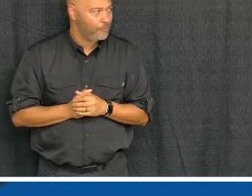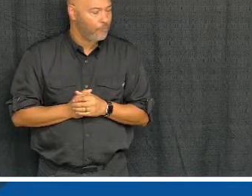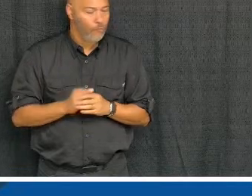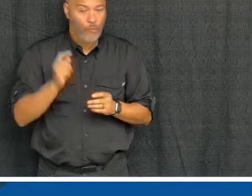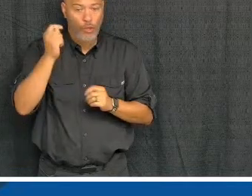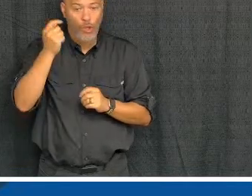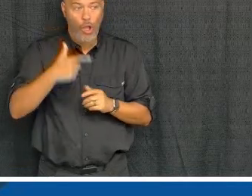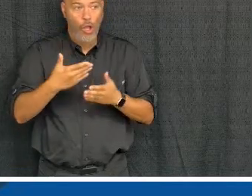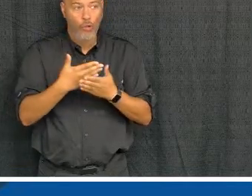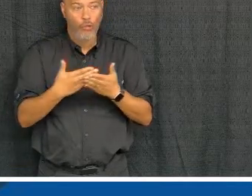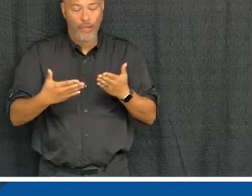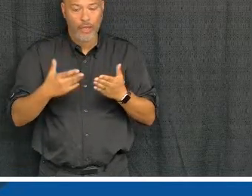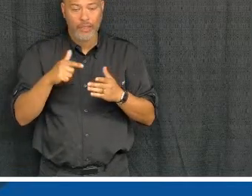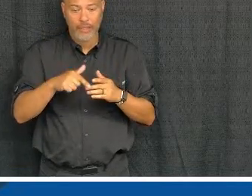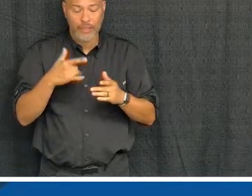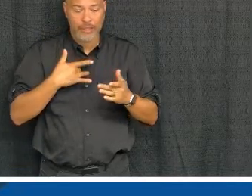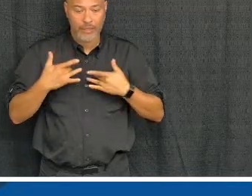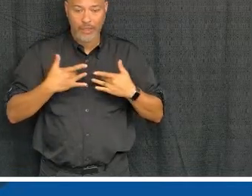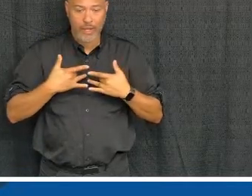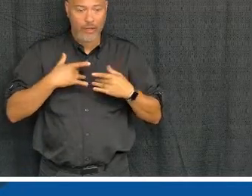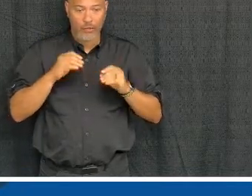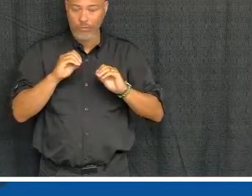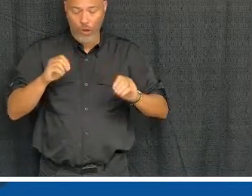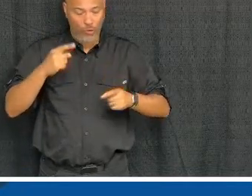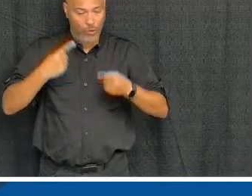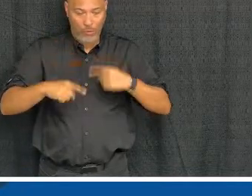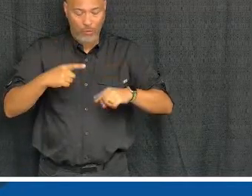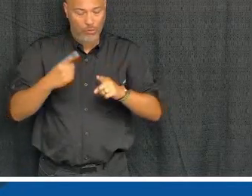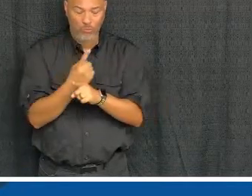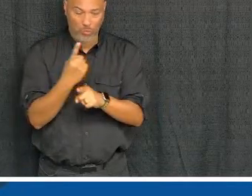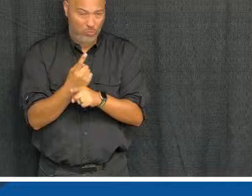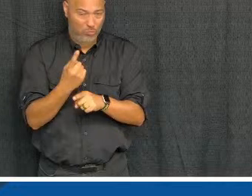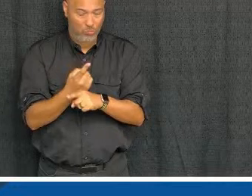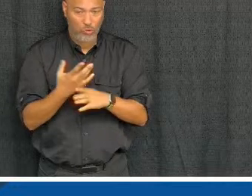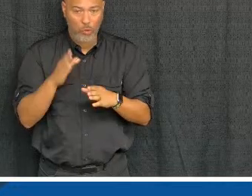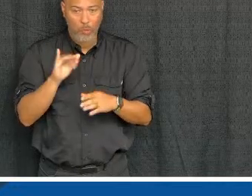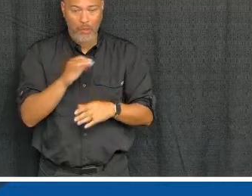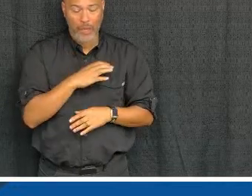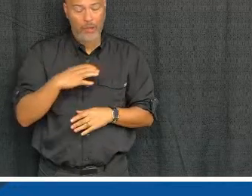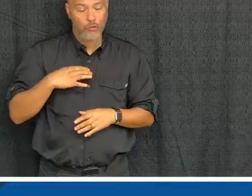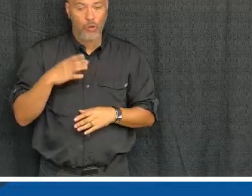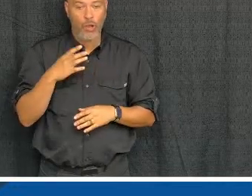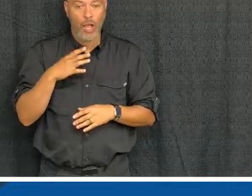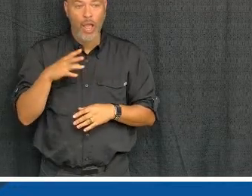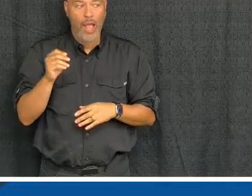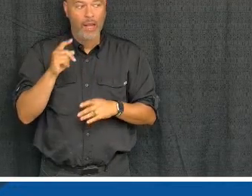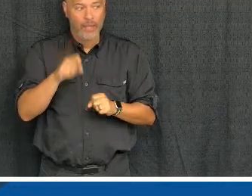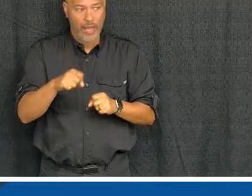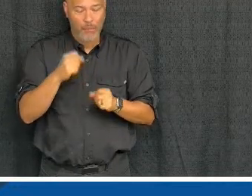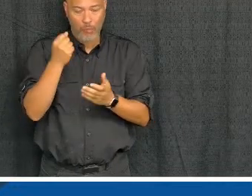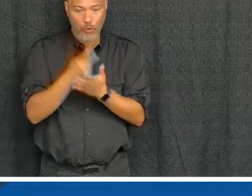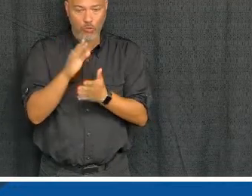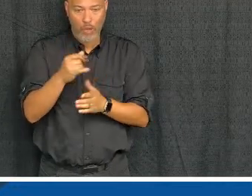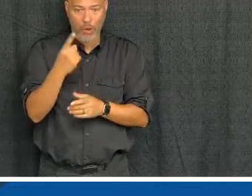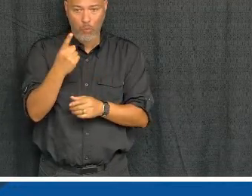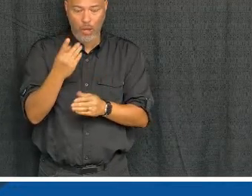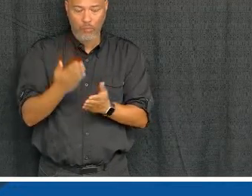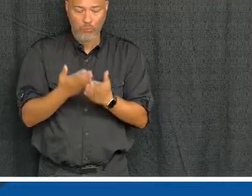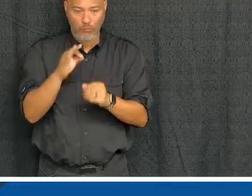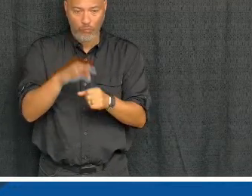All items in this portion of the agenda are considered to be routine and non-controversial by the council and may be approved by one